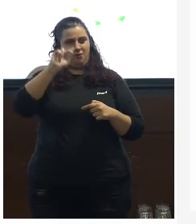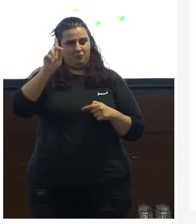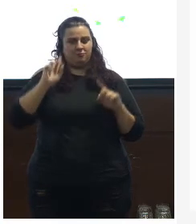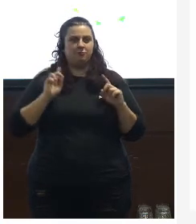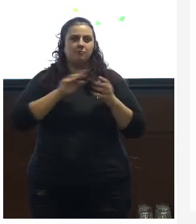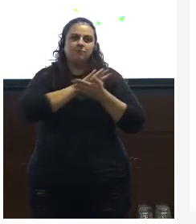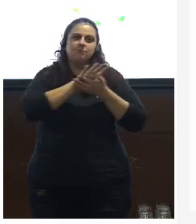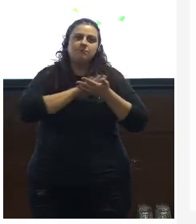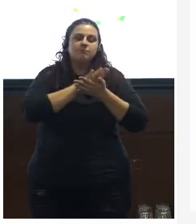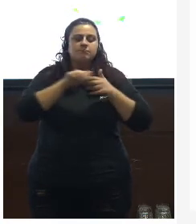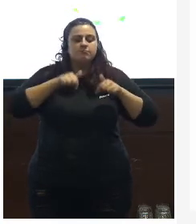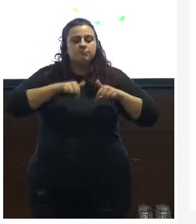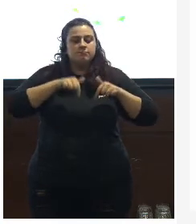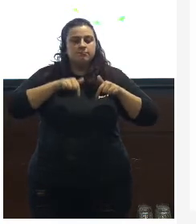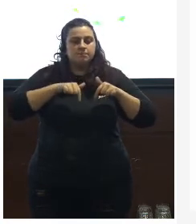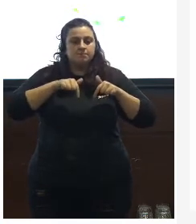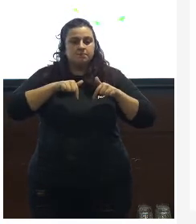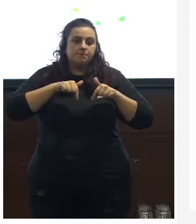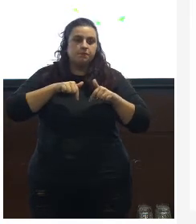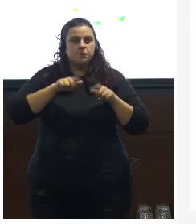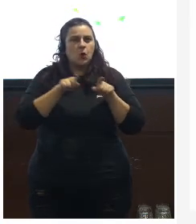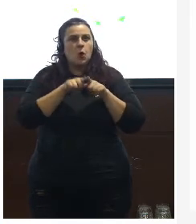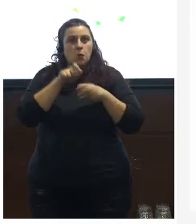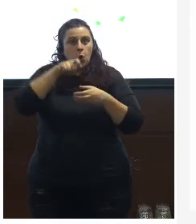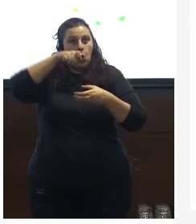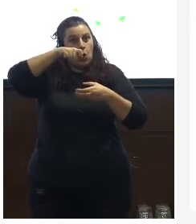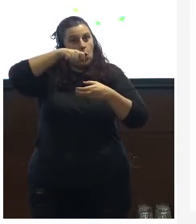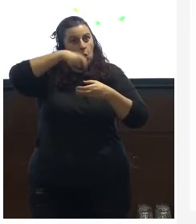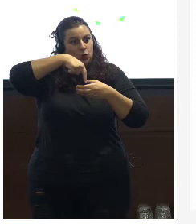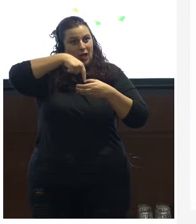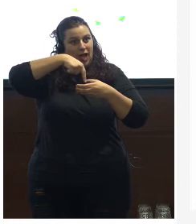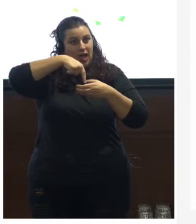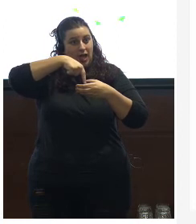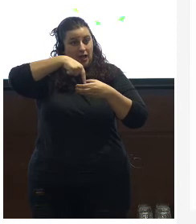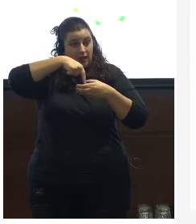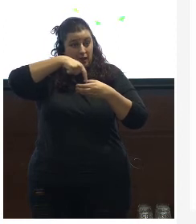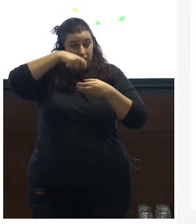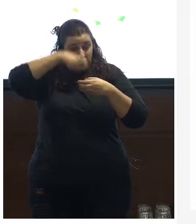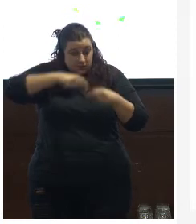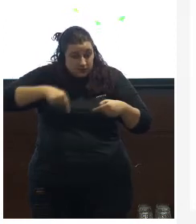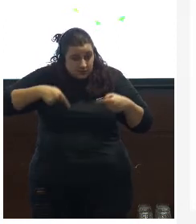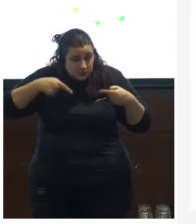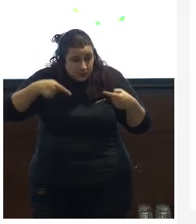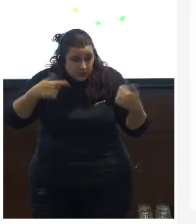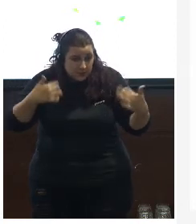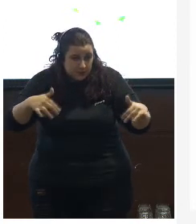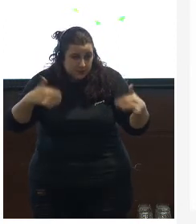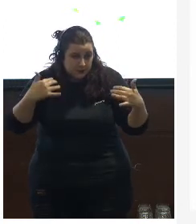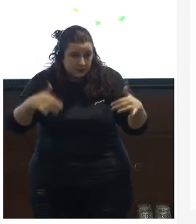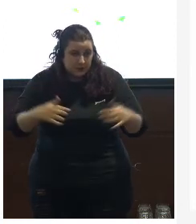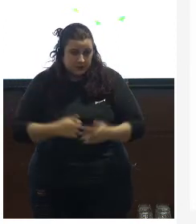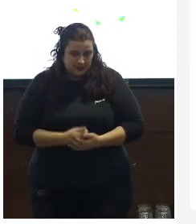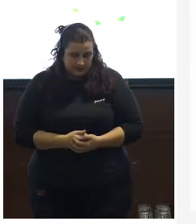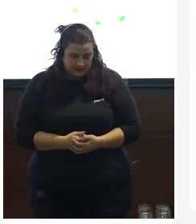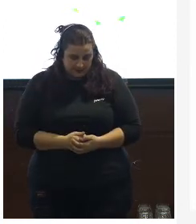trying to assess these thematics, but I think that most of all, thanks to the representative of the business,